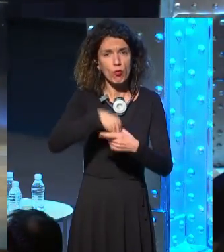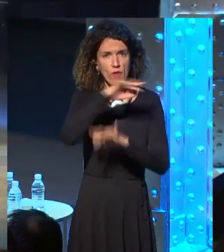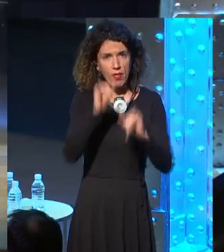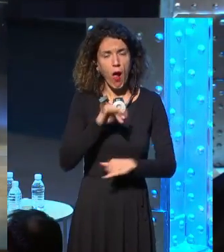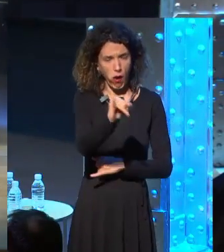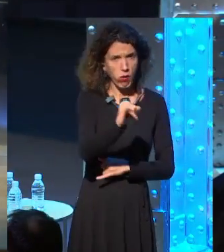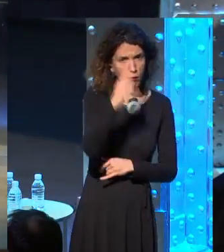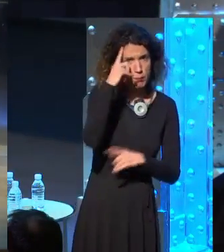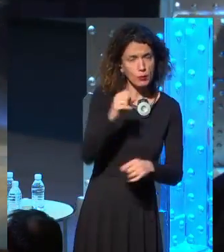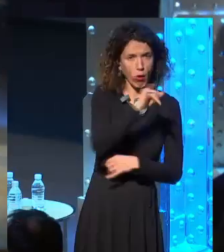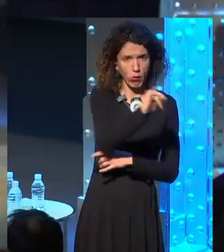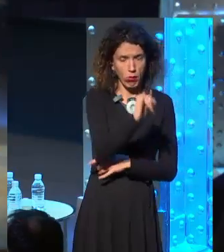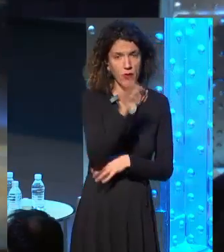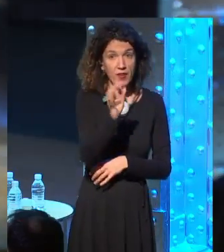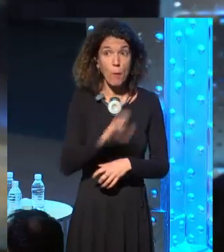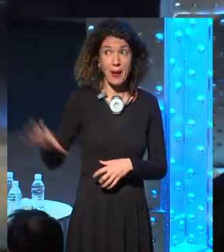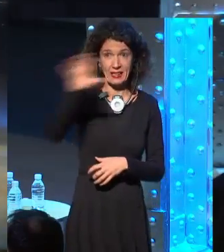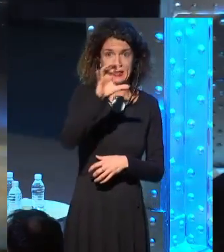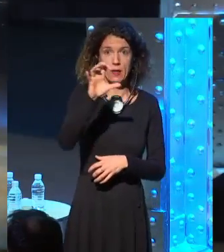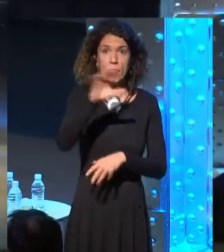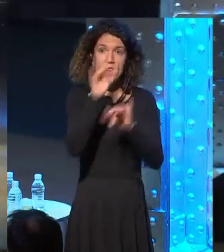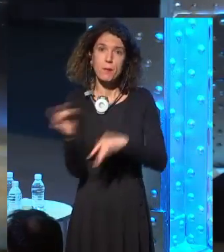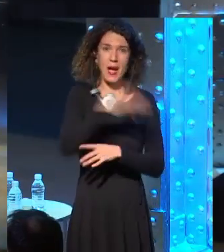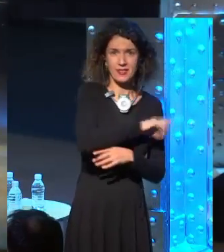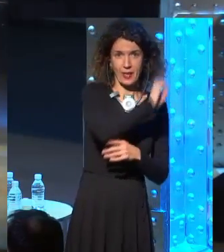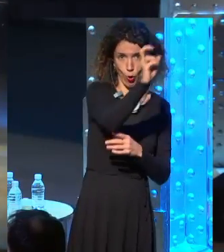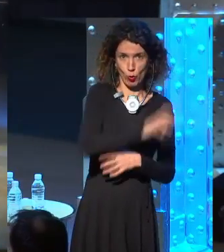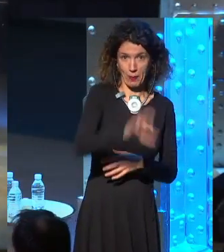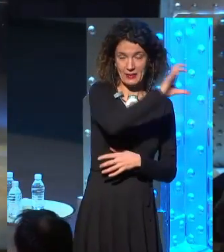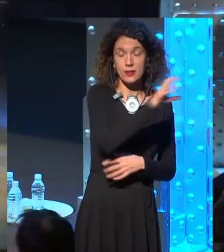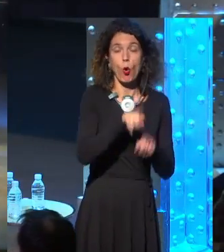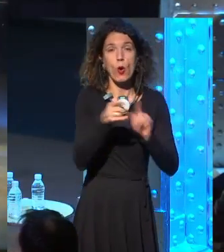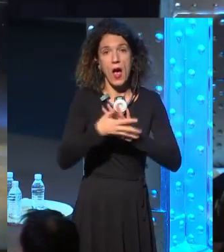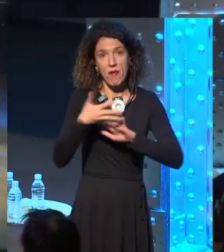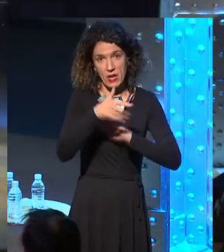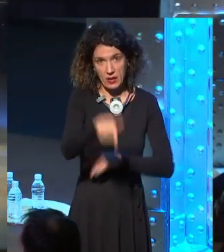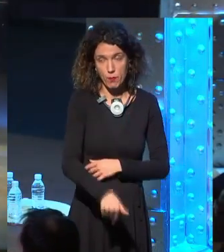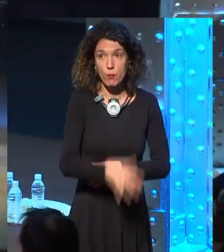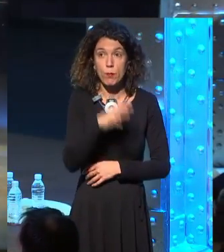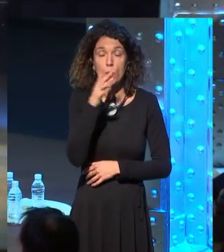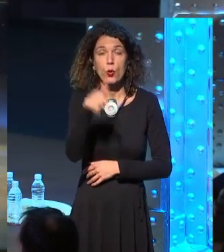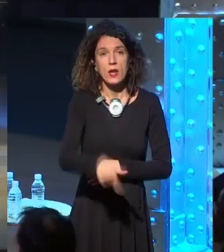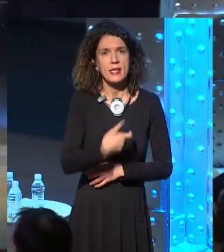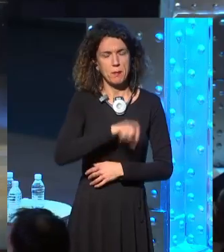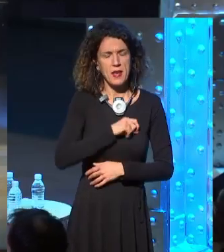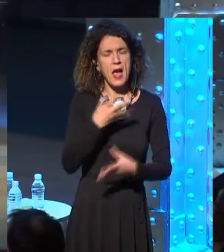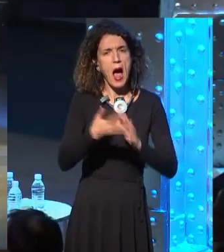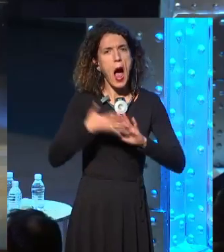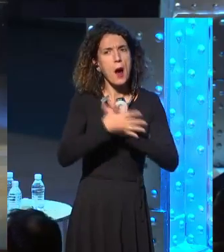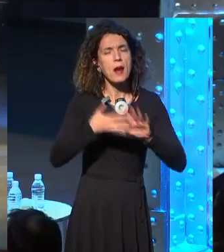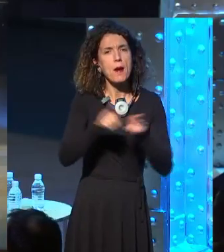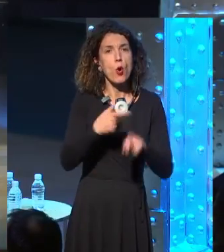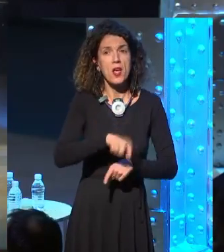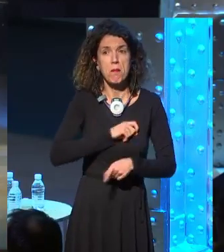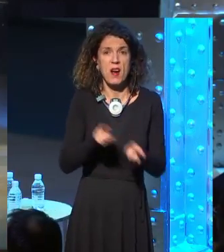There are experts in happiness, indeed, and there are some countries that are happier than others, and we're going to talk about